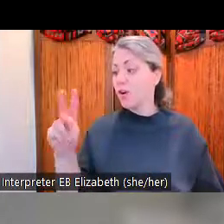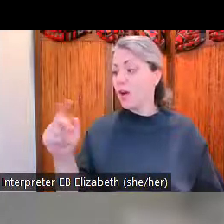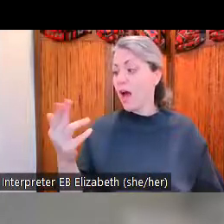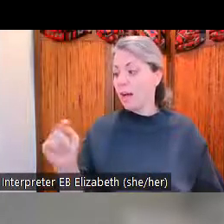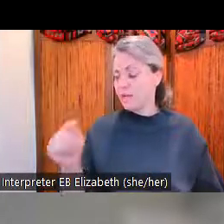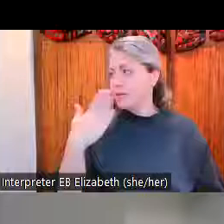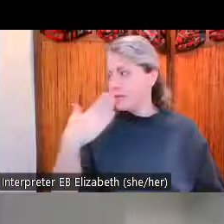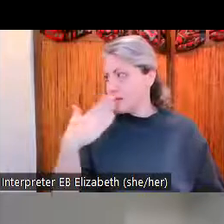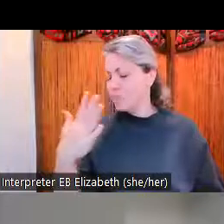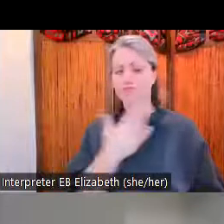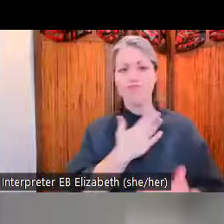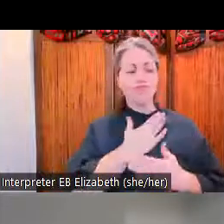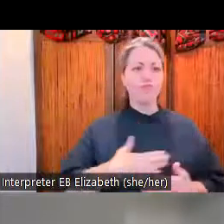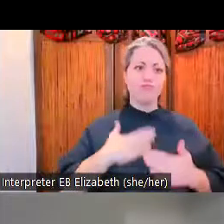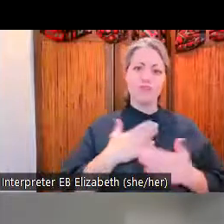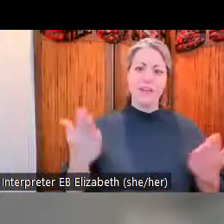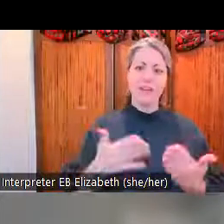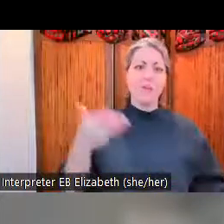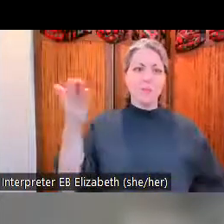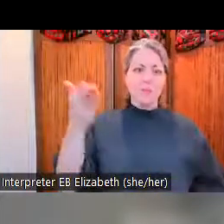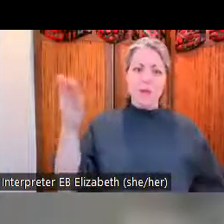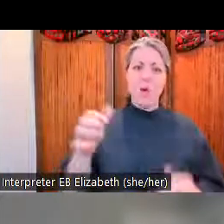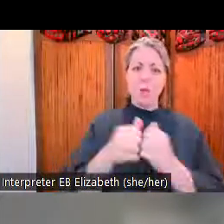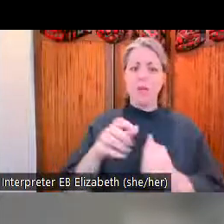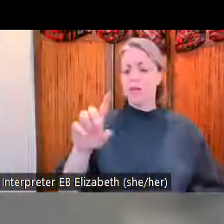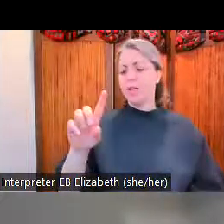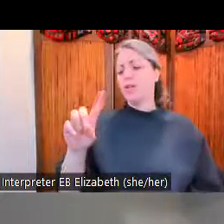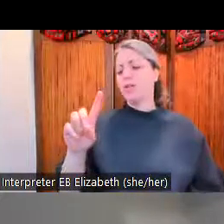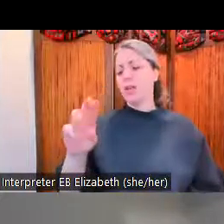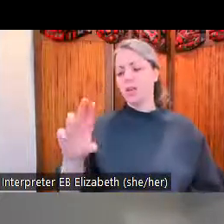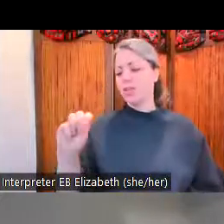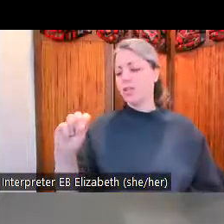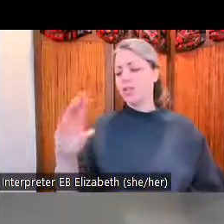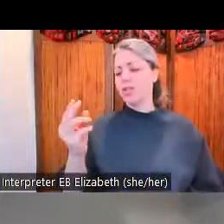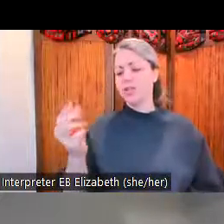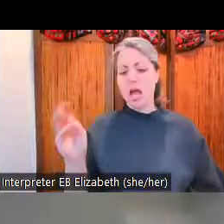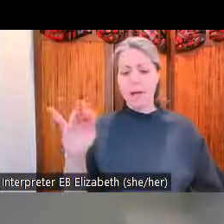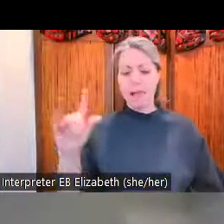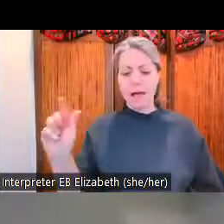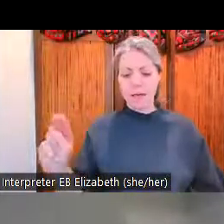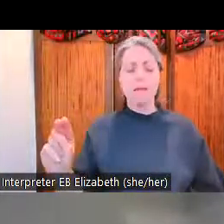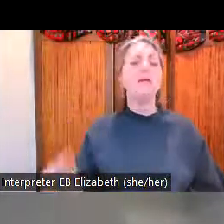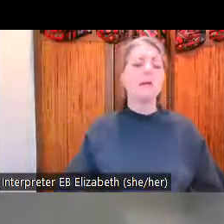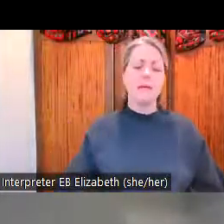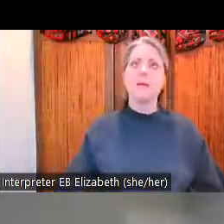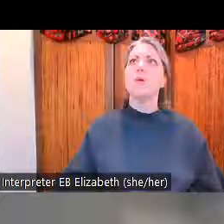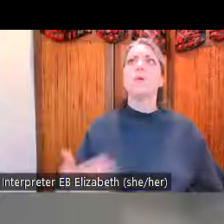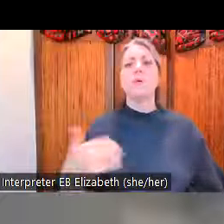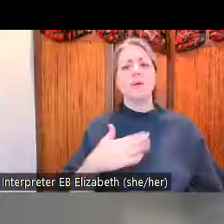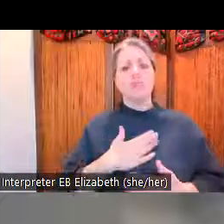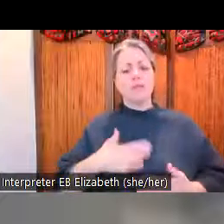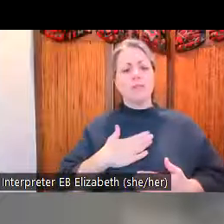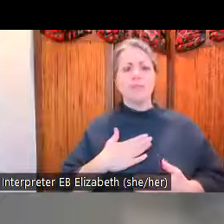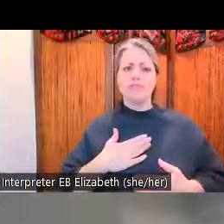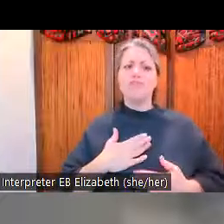a pleasure to present with Dr. Shamlian. And I'm so appreciative to be part of the